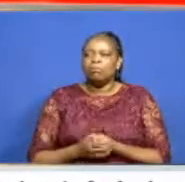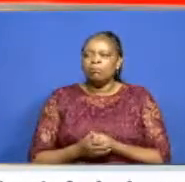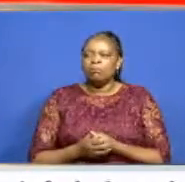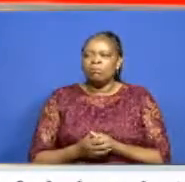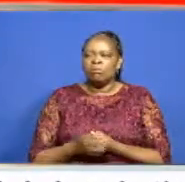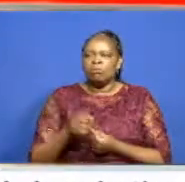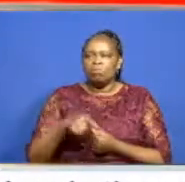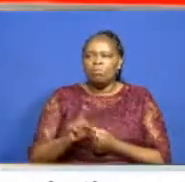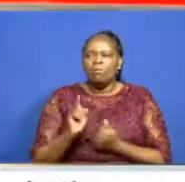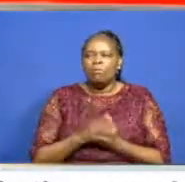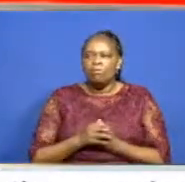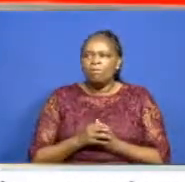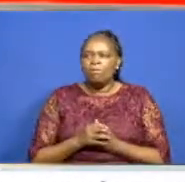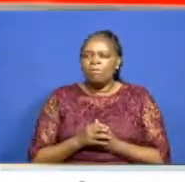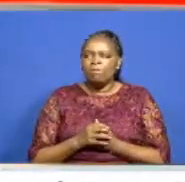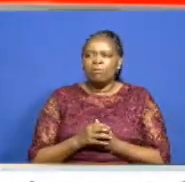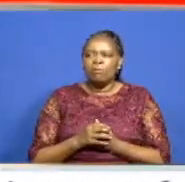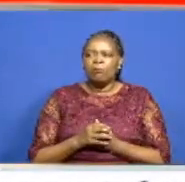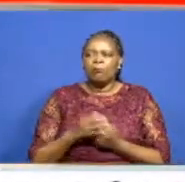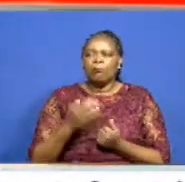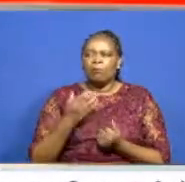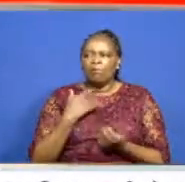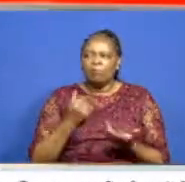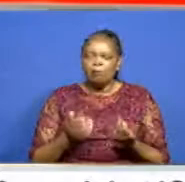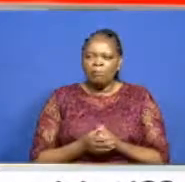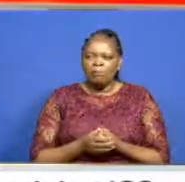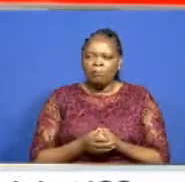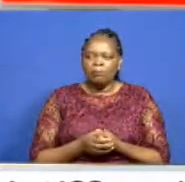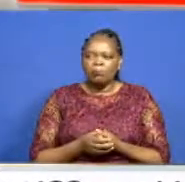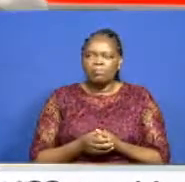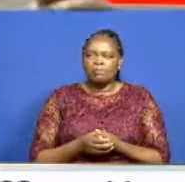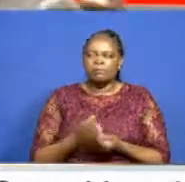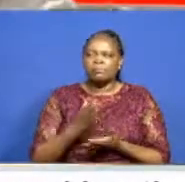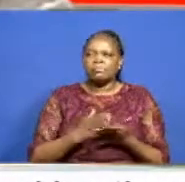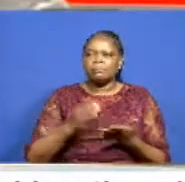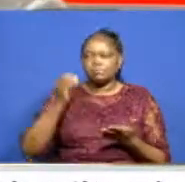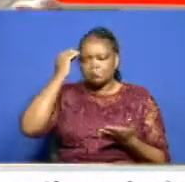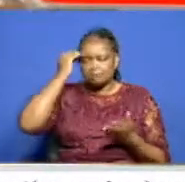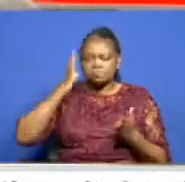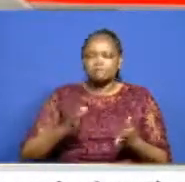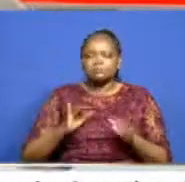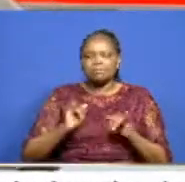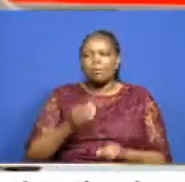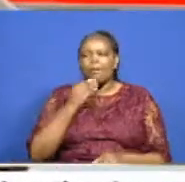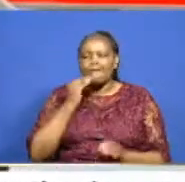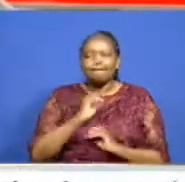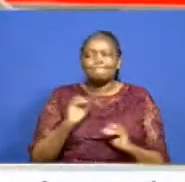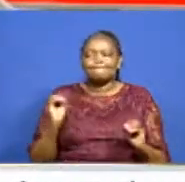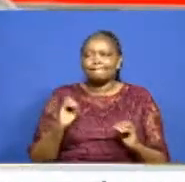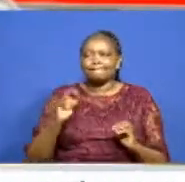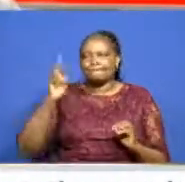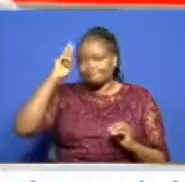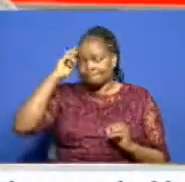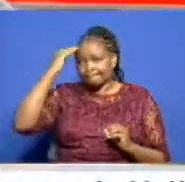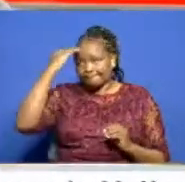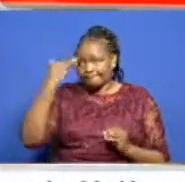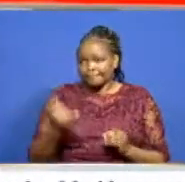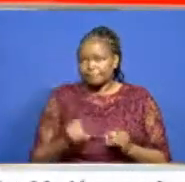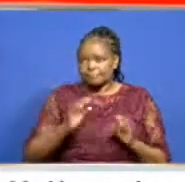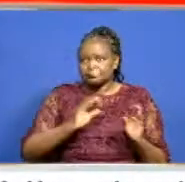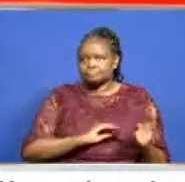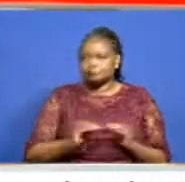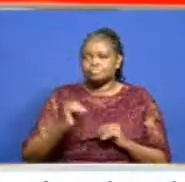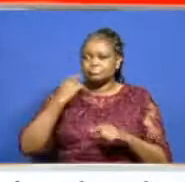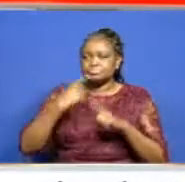of having learning faced or some learners stay at home. The reason for which we are moving to the next year